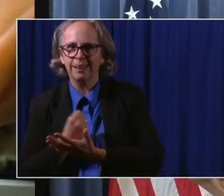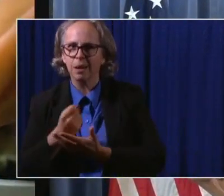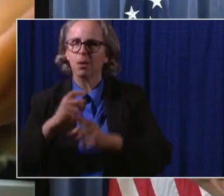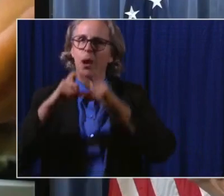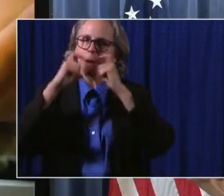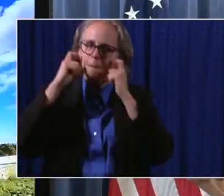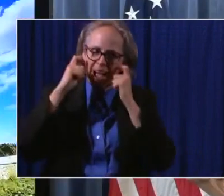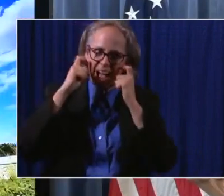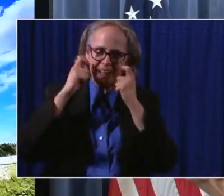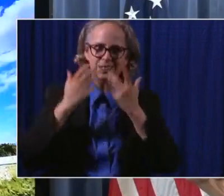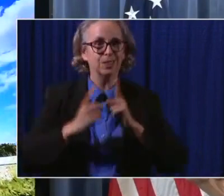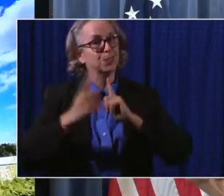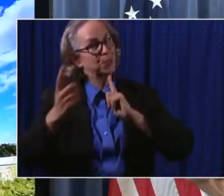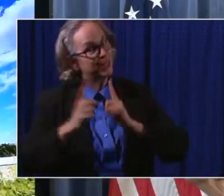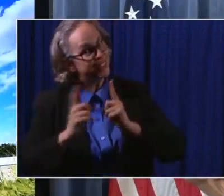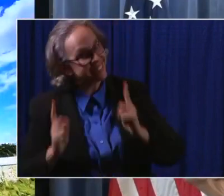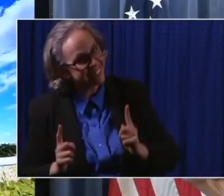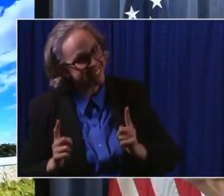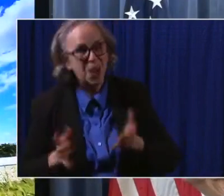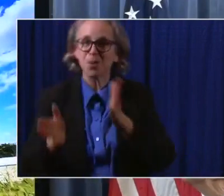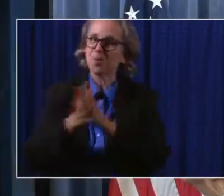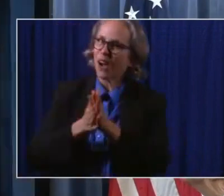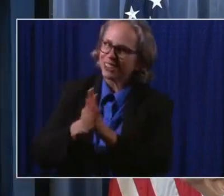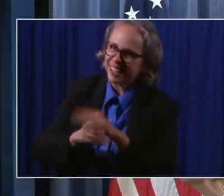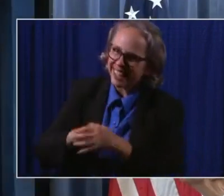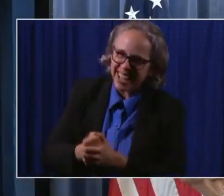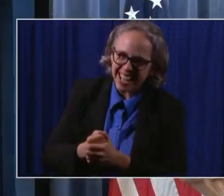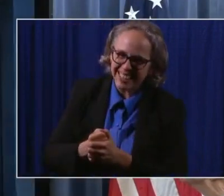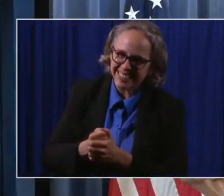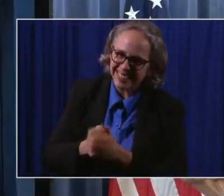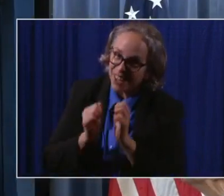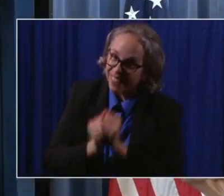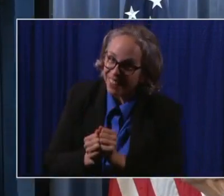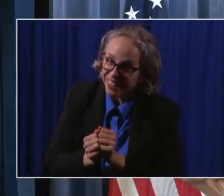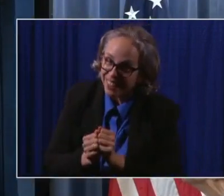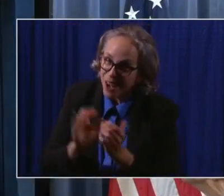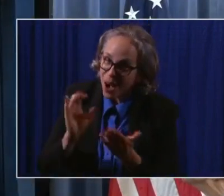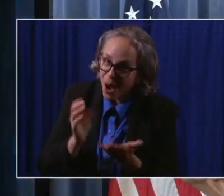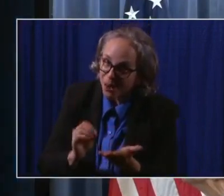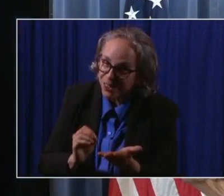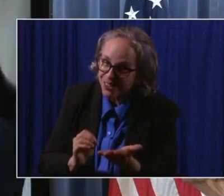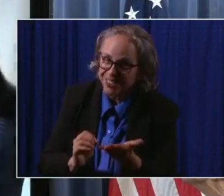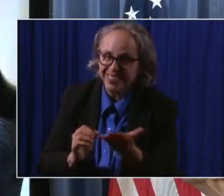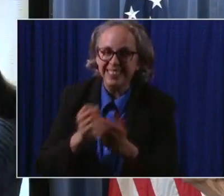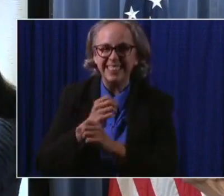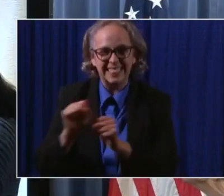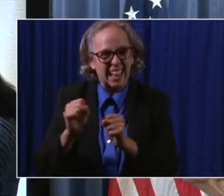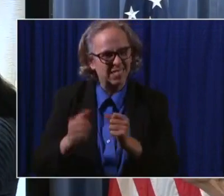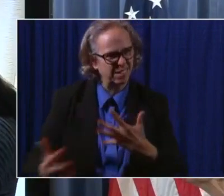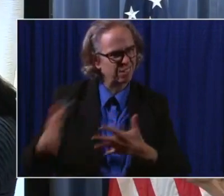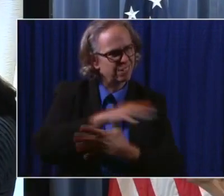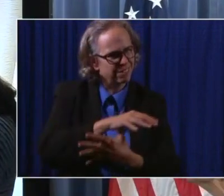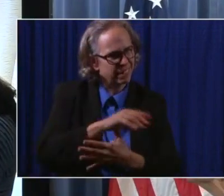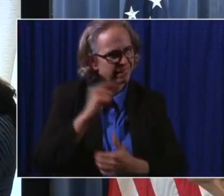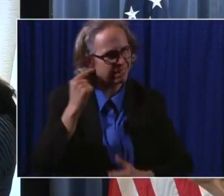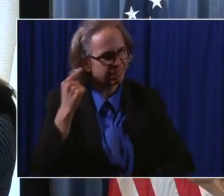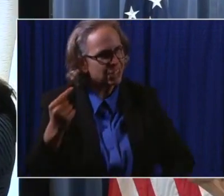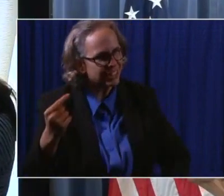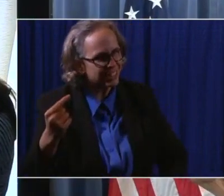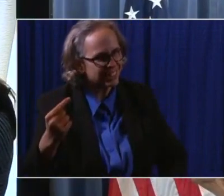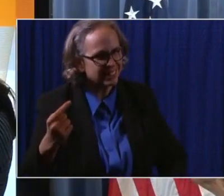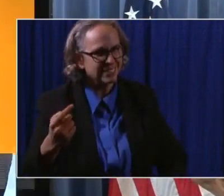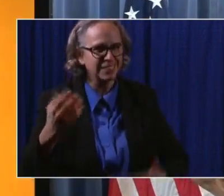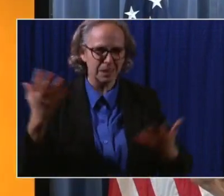our hands. We're in this together, Ohio. Let's put safety first so we can make memories